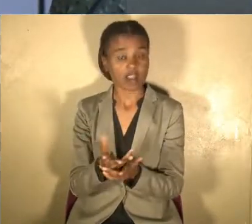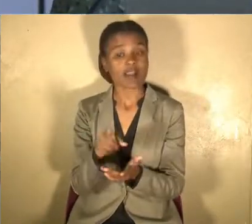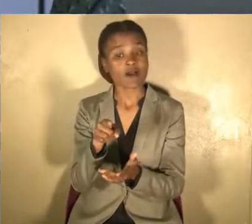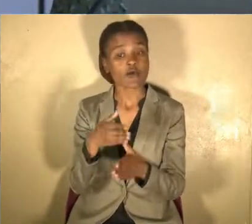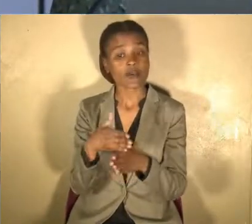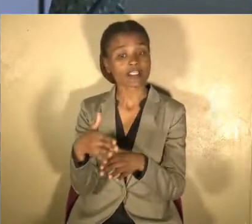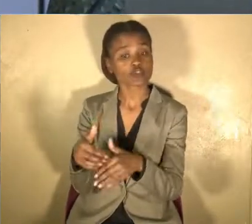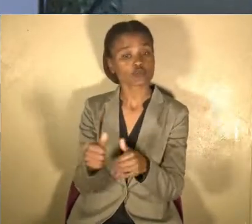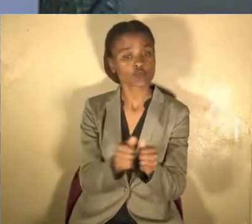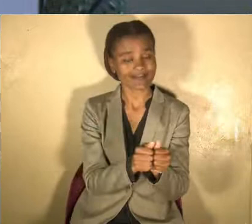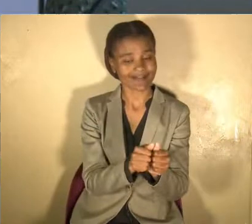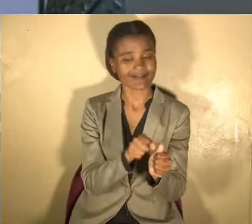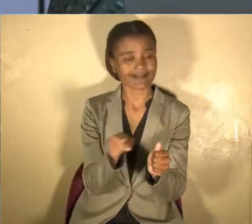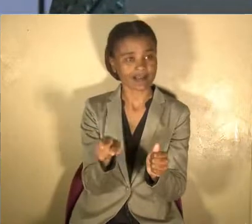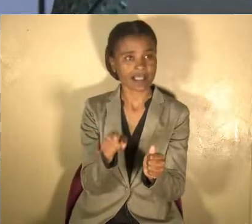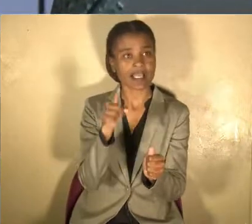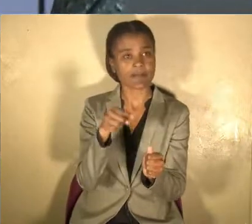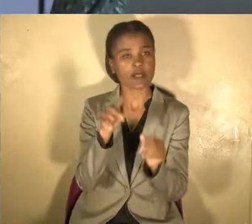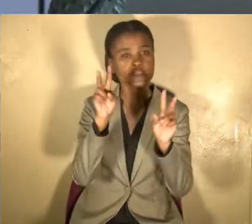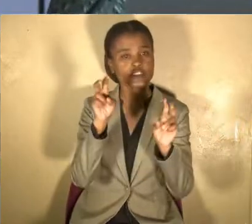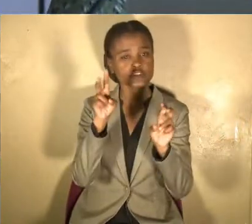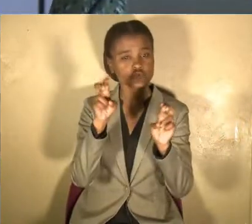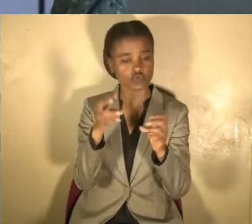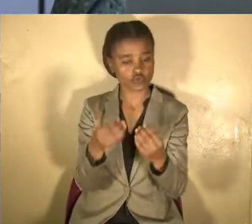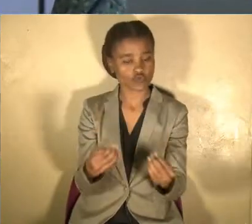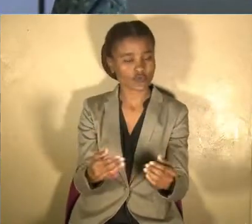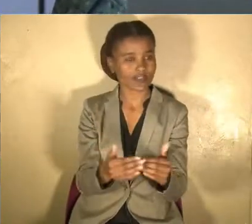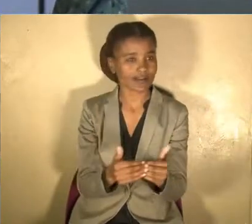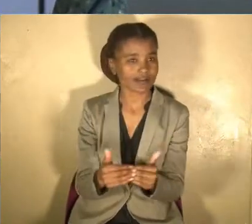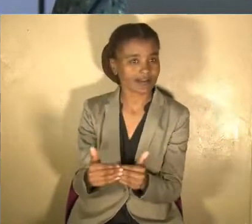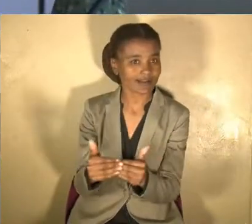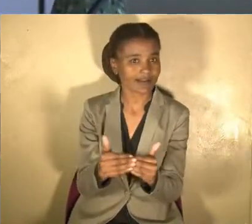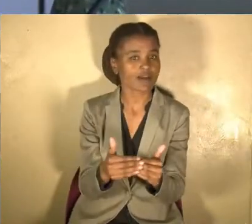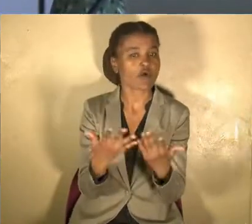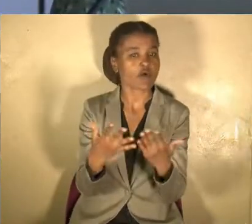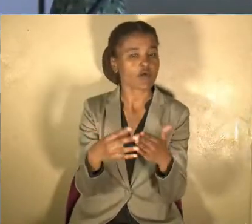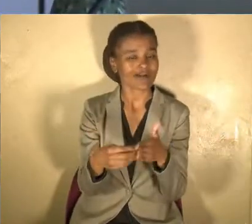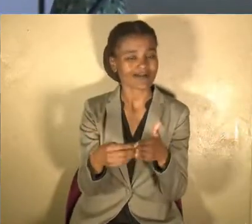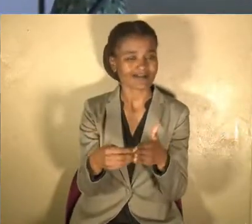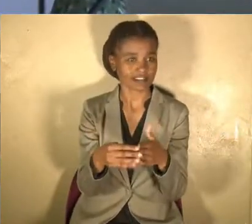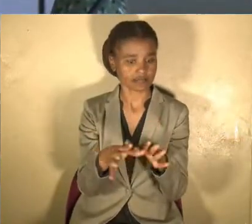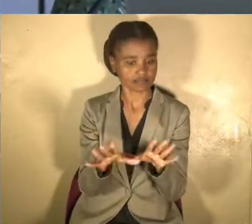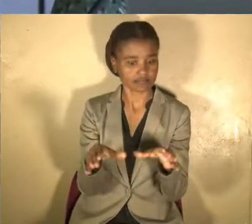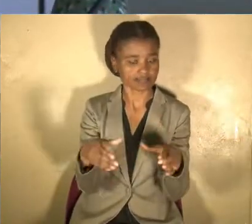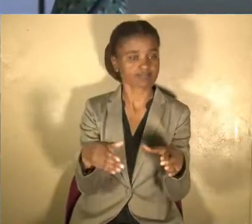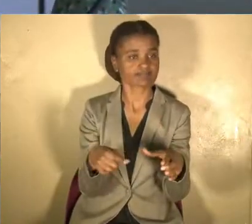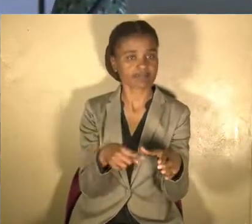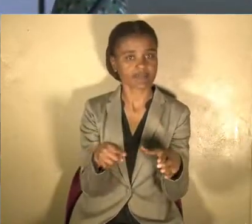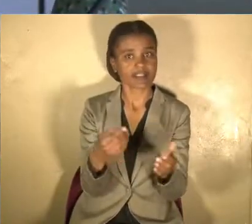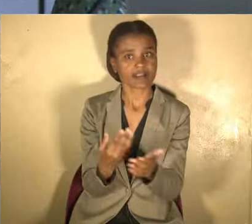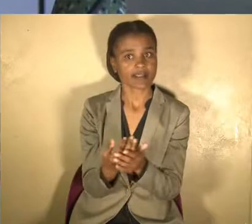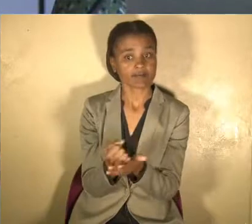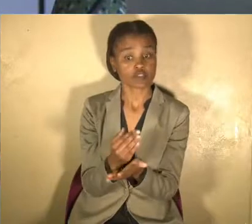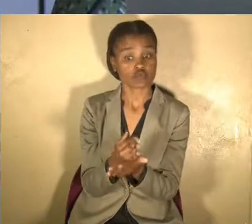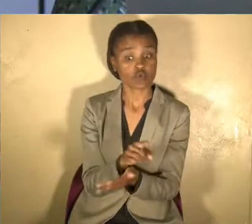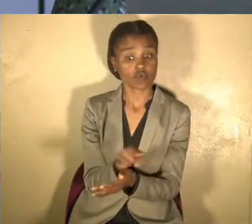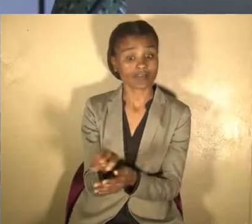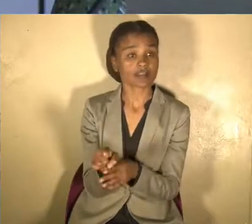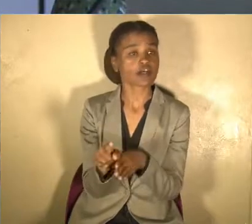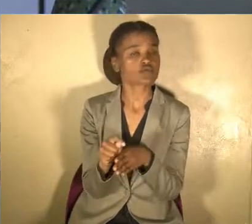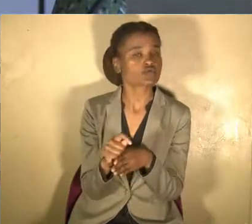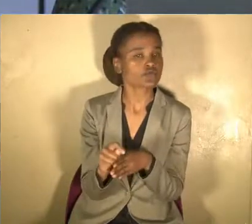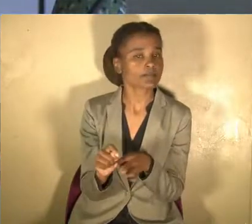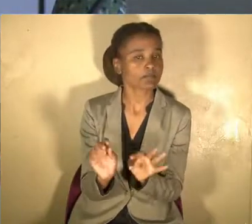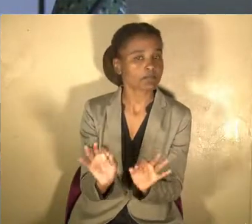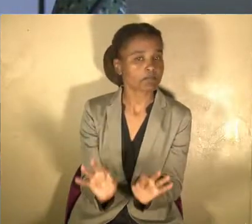courts with regards to guardianship, who will be working with guardianship matters, are suitably trained so that they